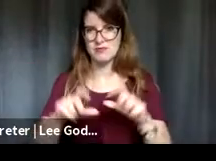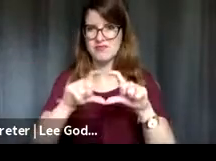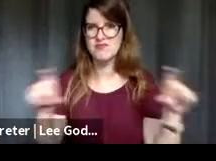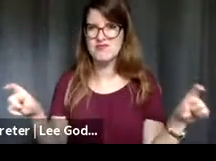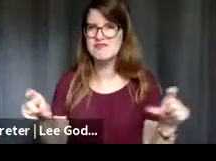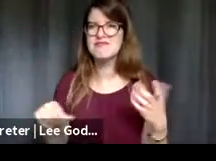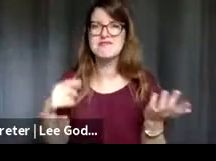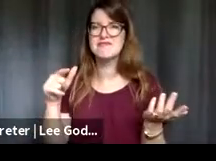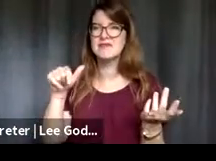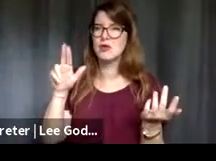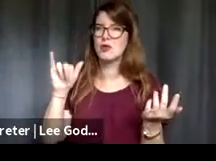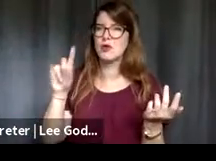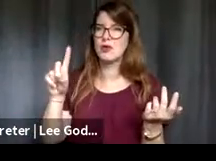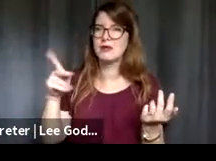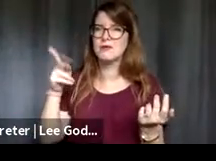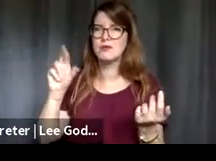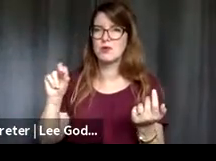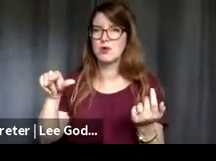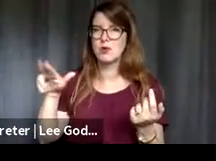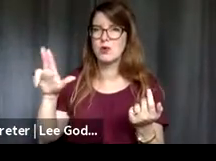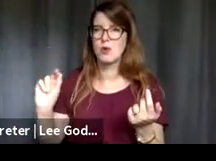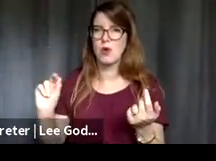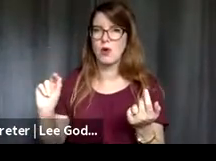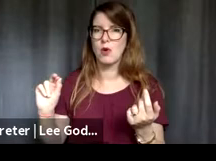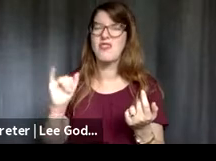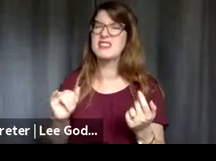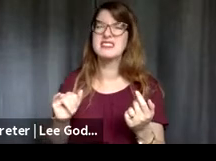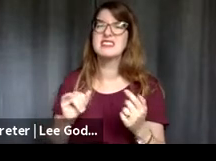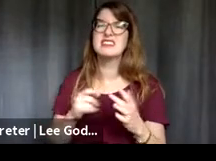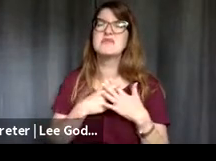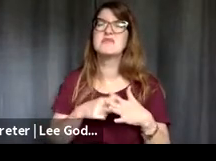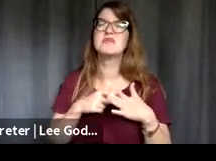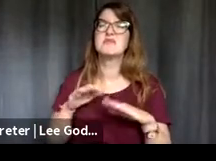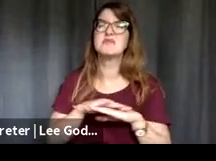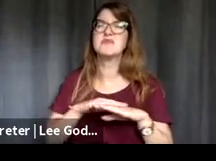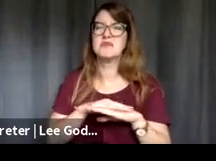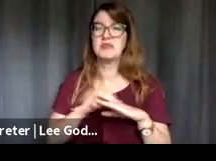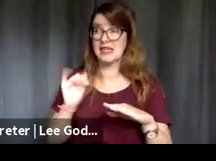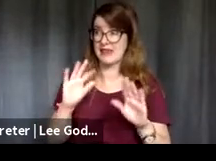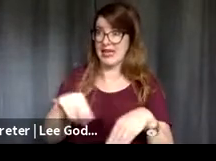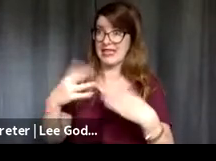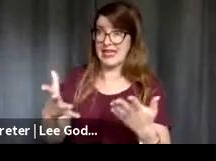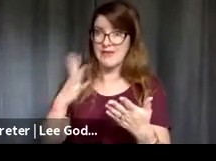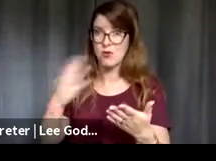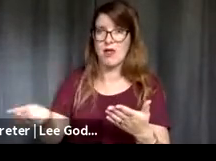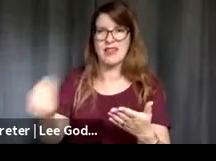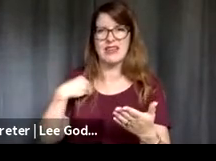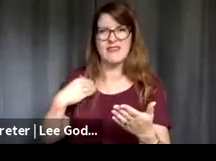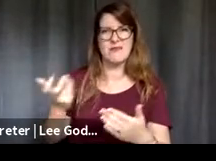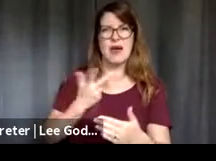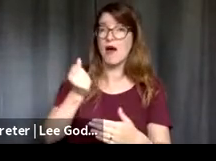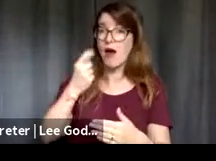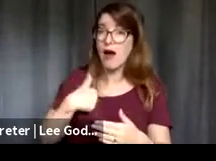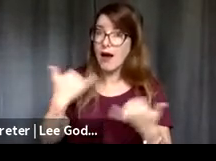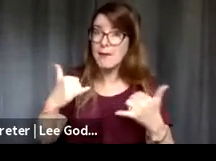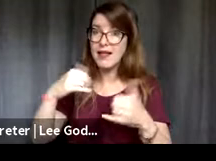quo. It's like the base motivation to give anything, you're going to get something of equal value back in return. So I play indoor soccer, you